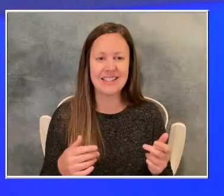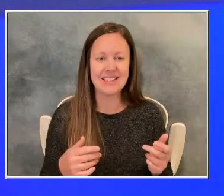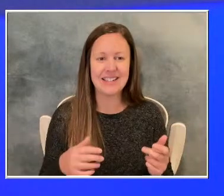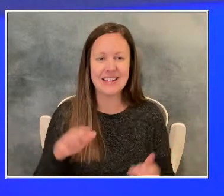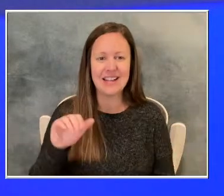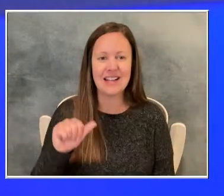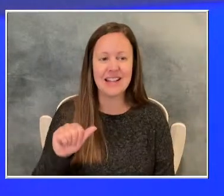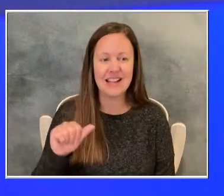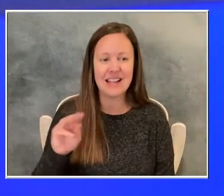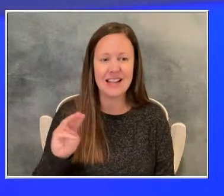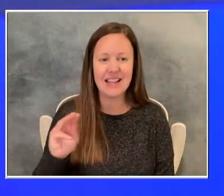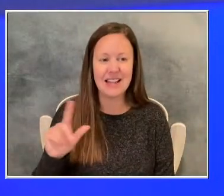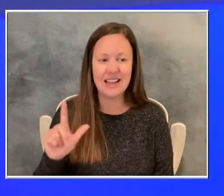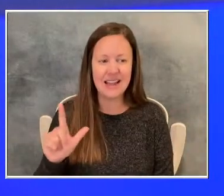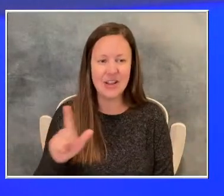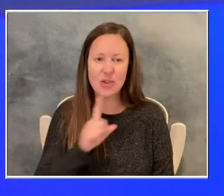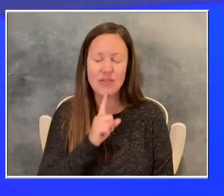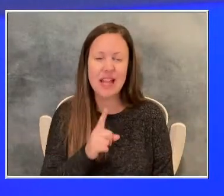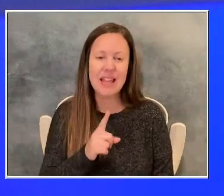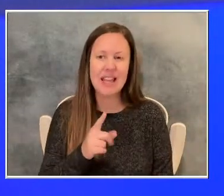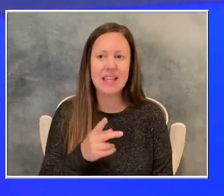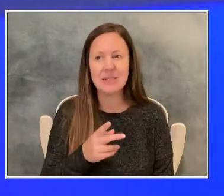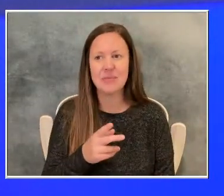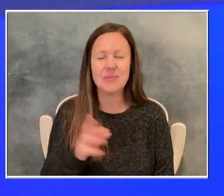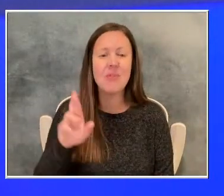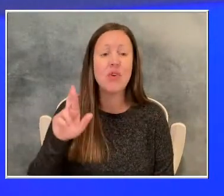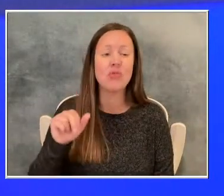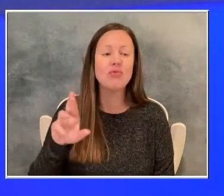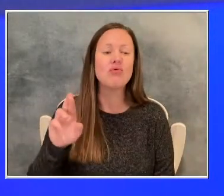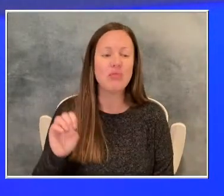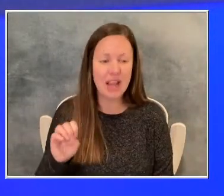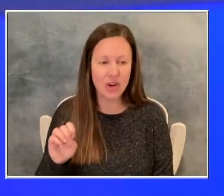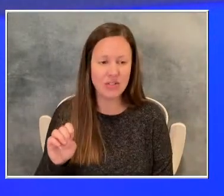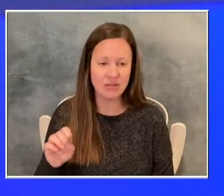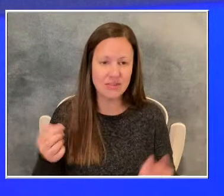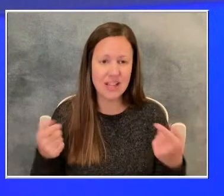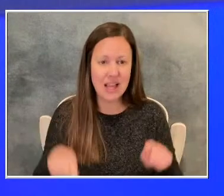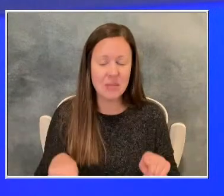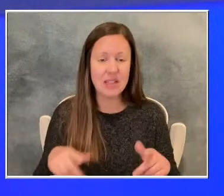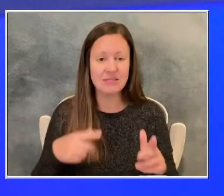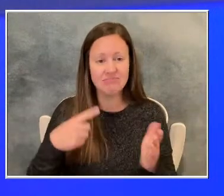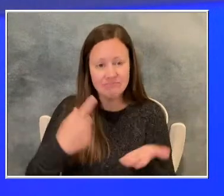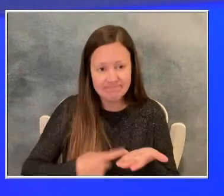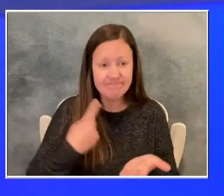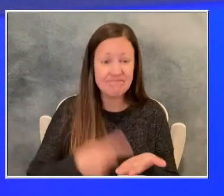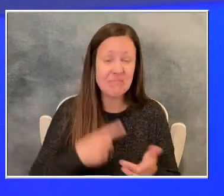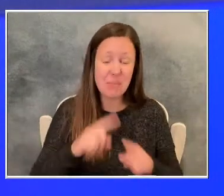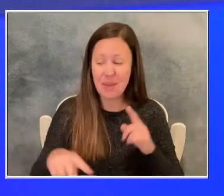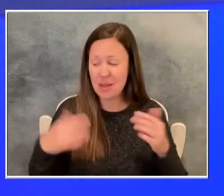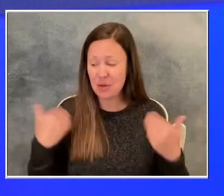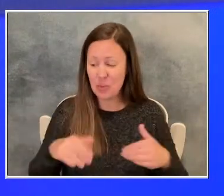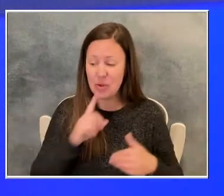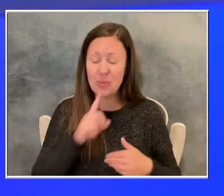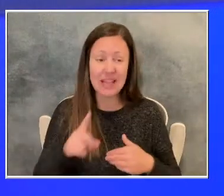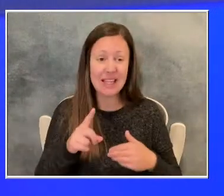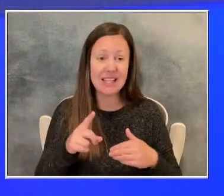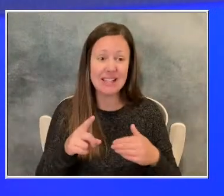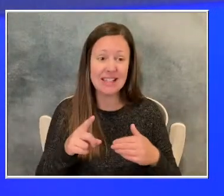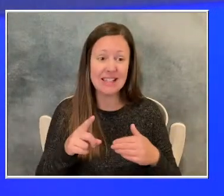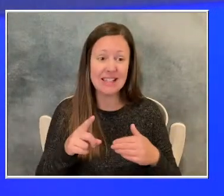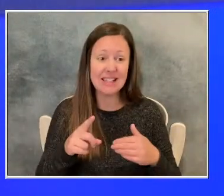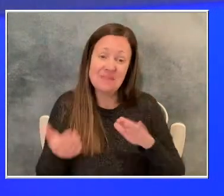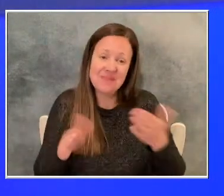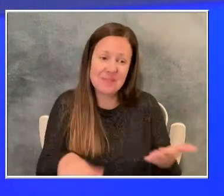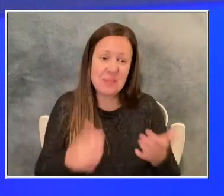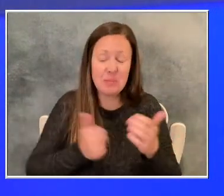leukemia is a rare cancer, but it is a deadly one. And the majority of folks who have